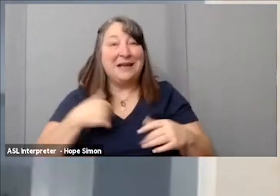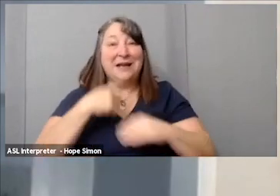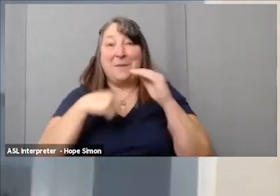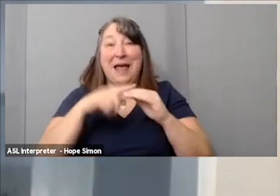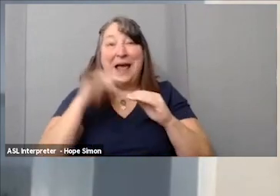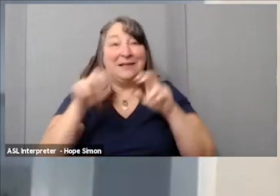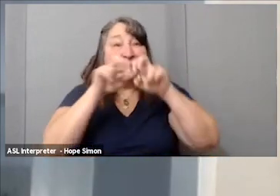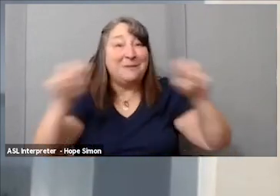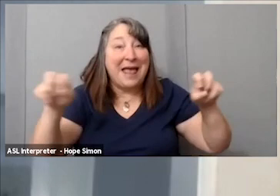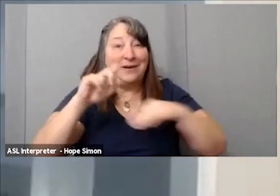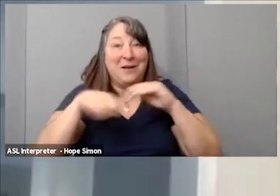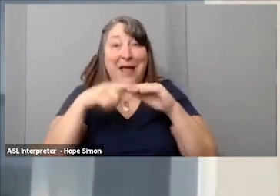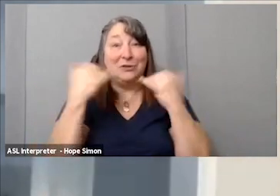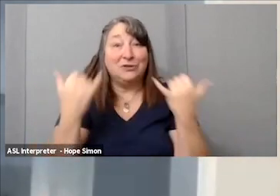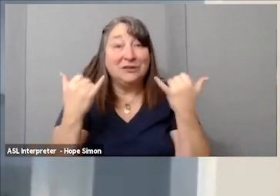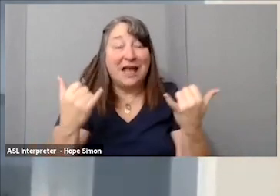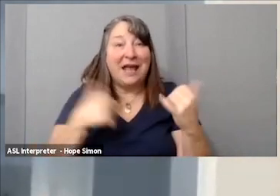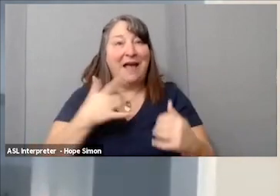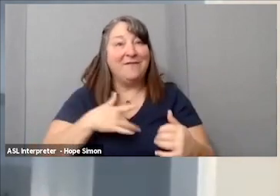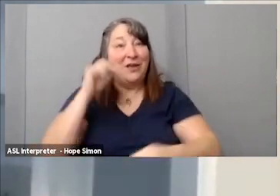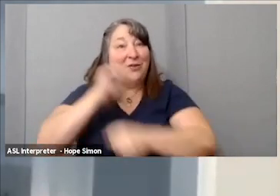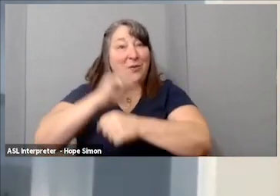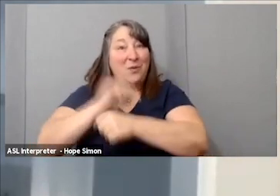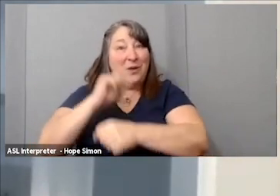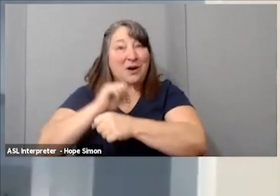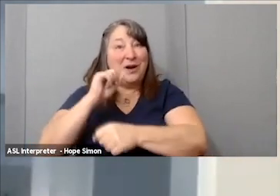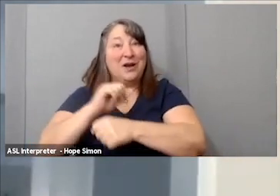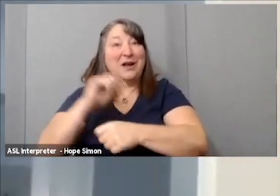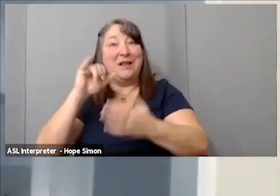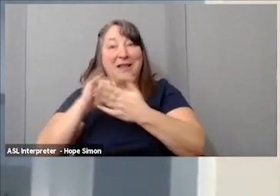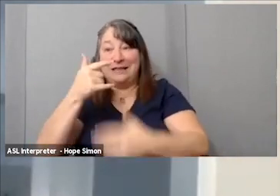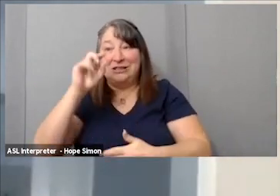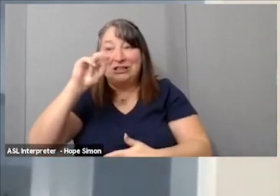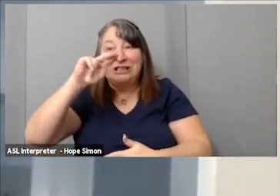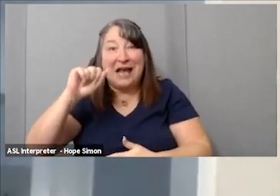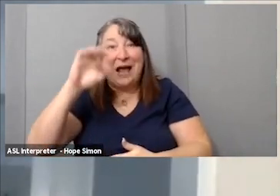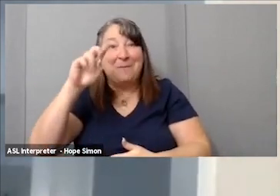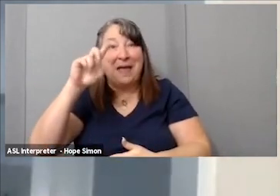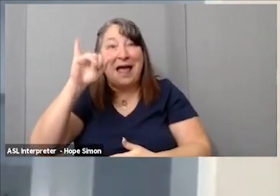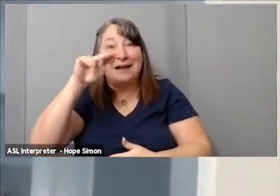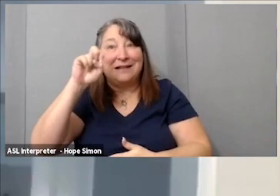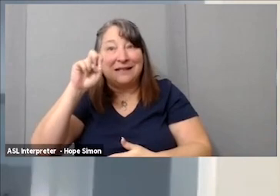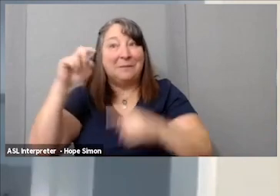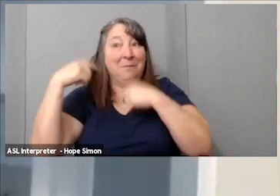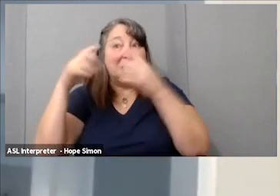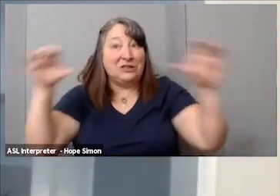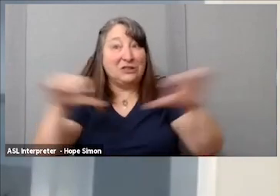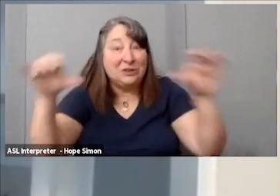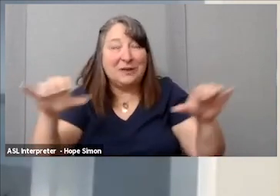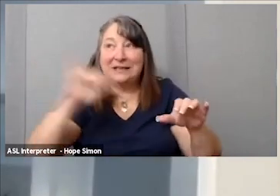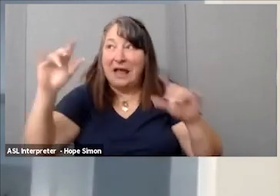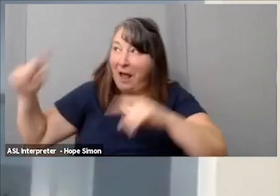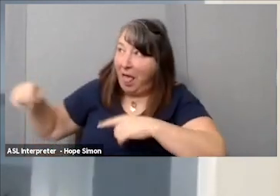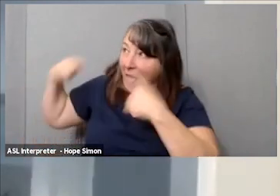today. I feel like the work that Madeline, that you've been doing, and Geena, that you've been doing, it's almost like you've been preparing